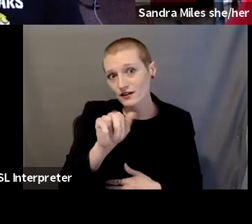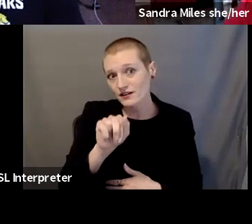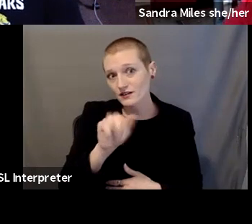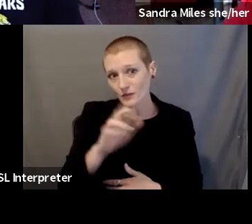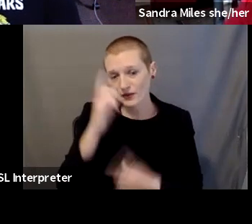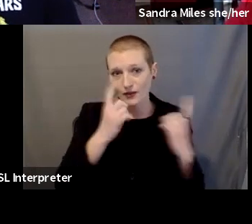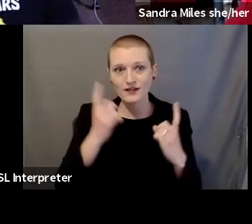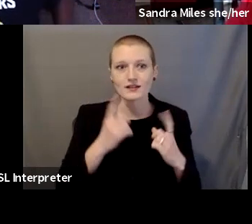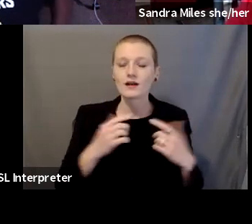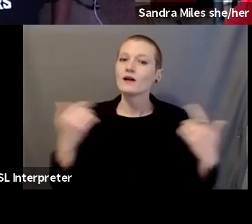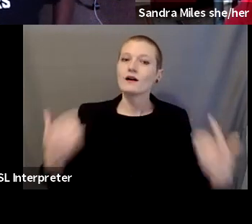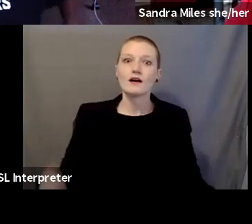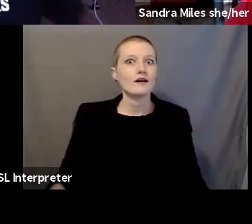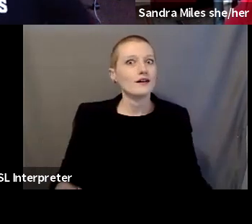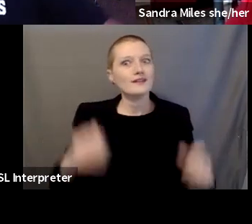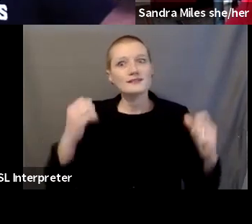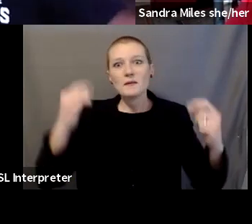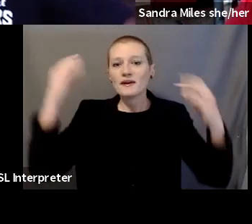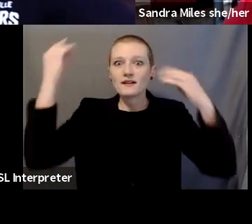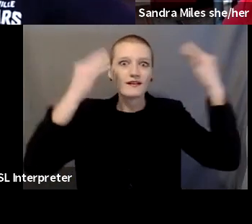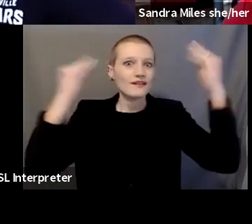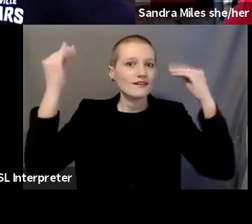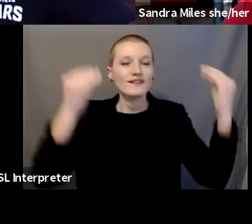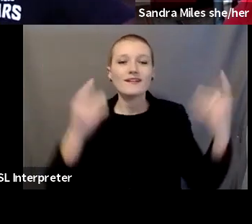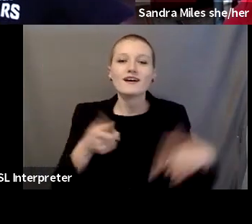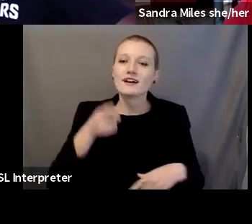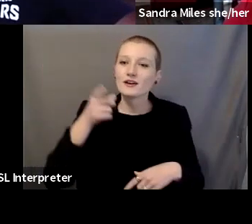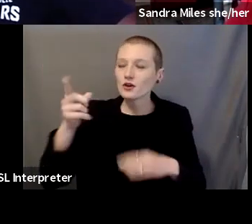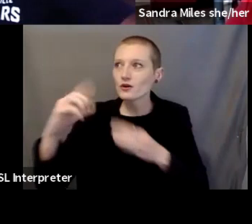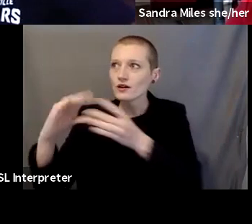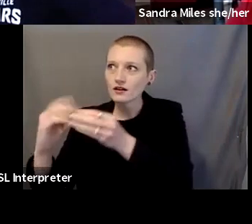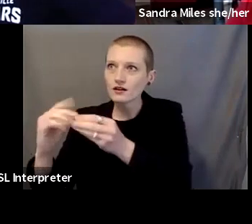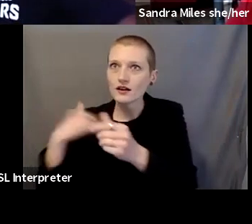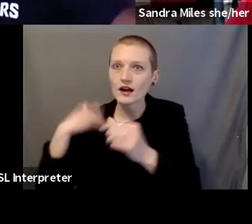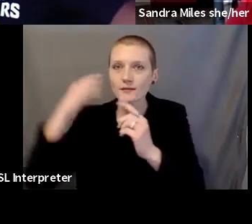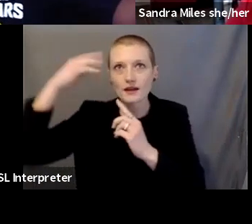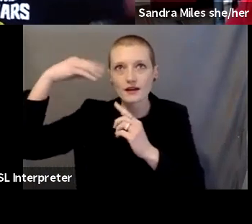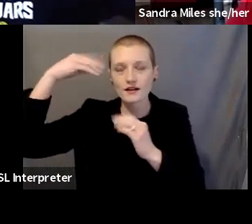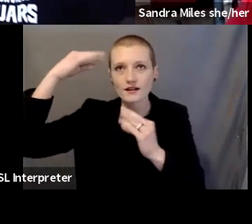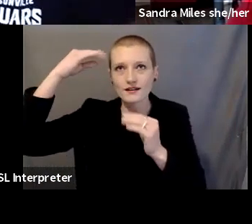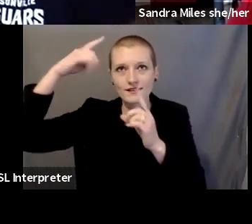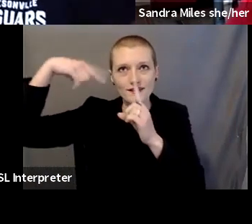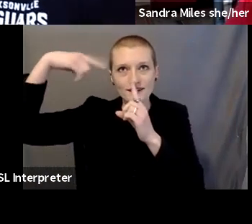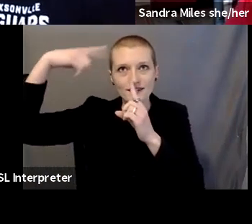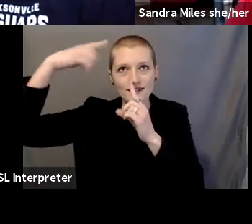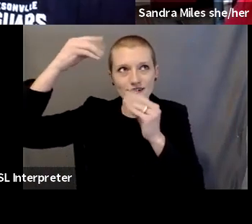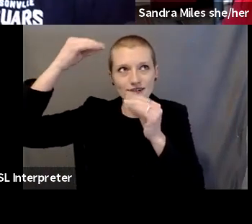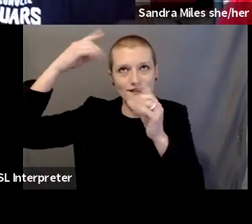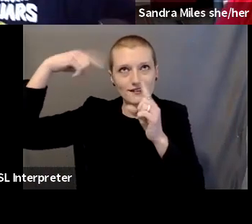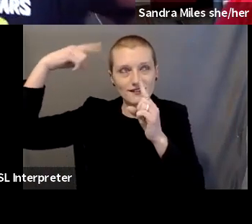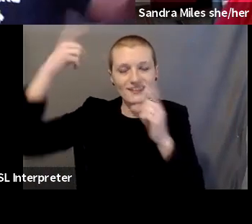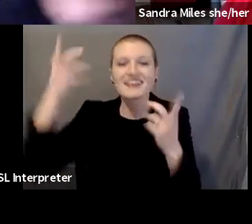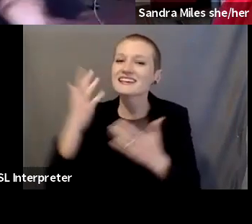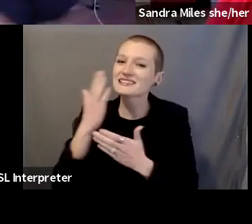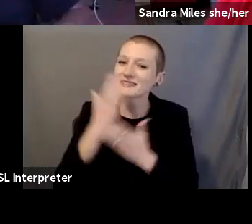man, there are so many. And as you were going, I'm kind of running through a Rolodex in my mind of, especially with some of the ones that my